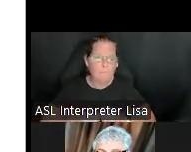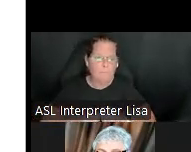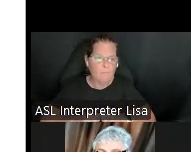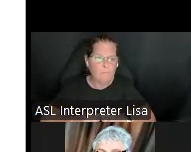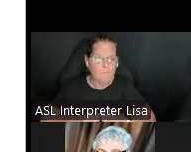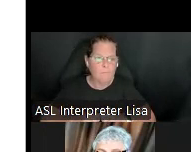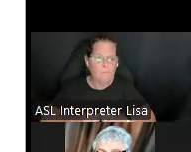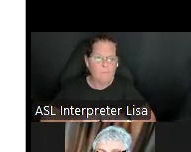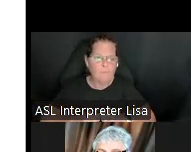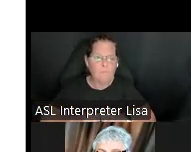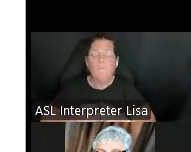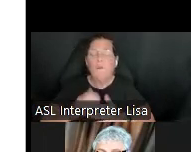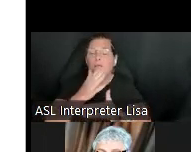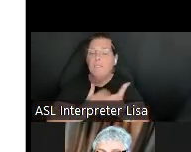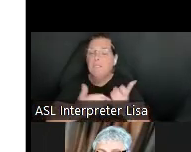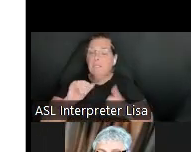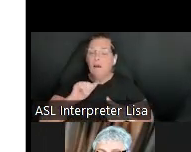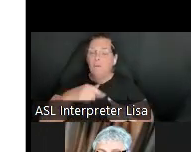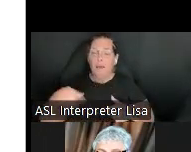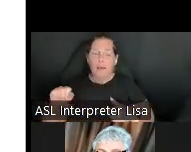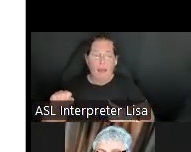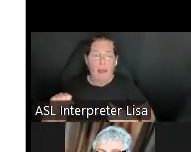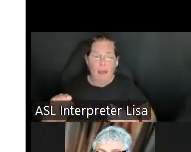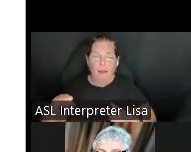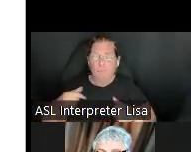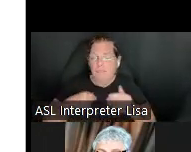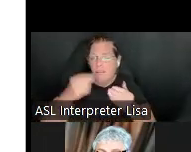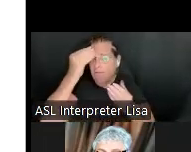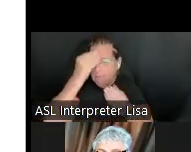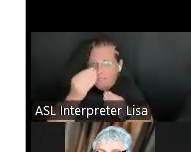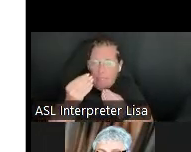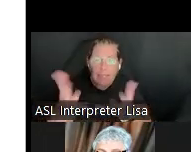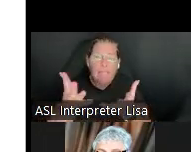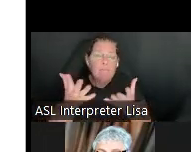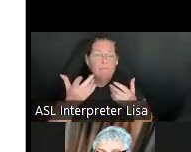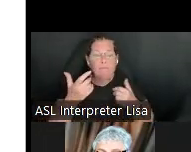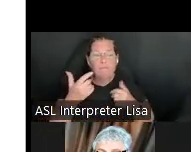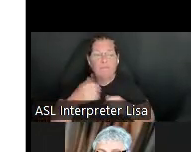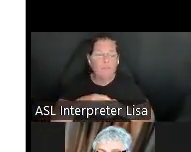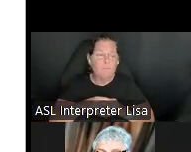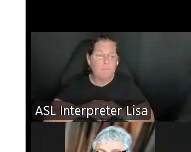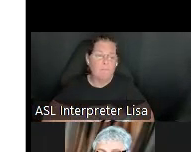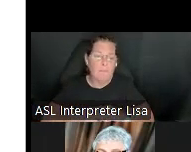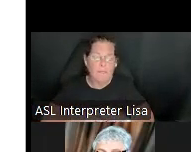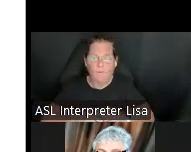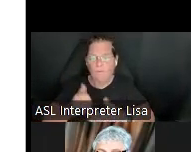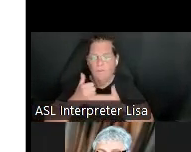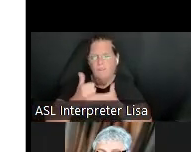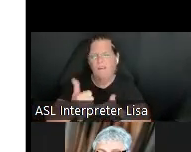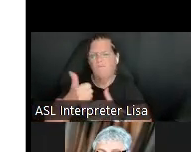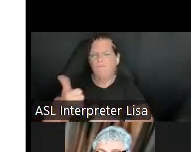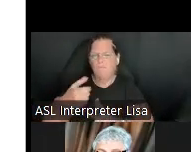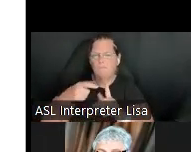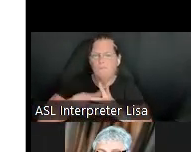provide up-to-date, fact-based information, encouragement, and support to help start and keep